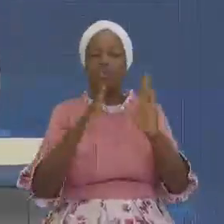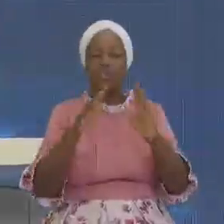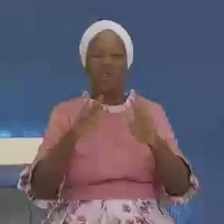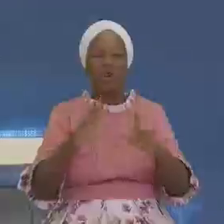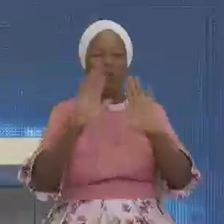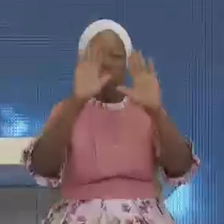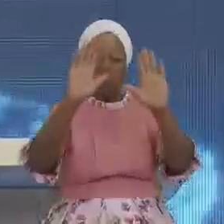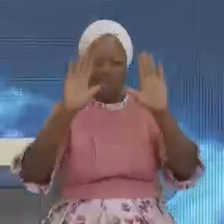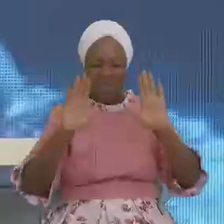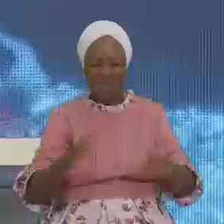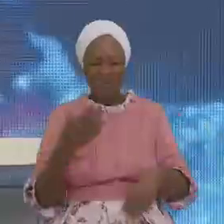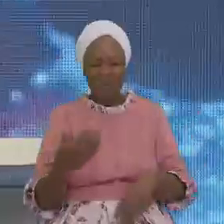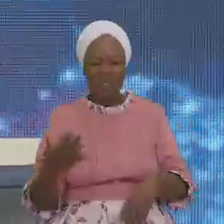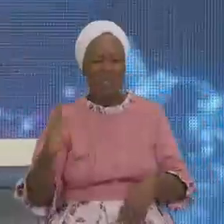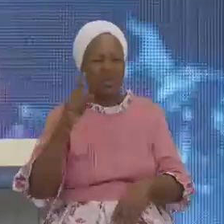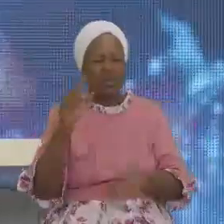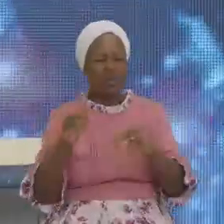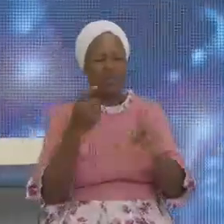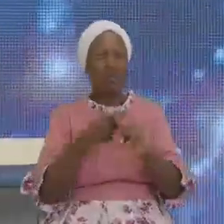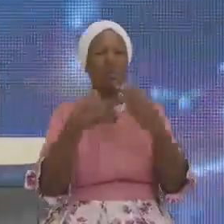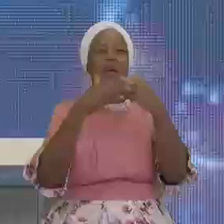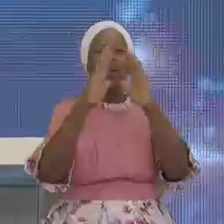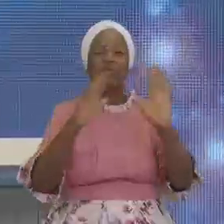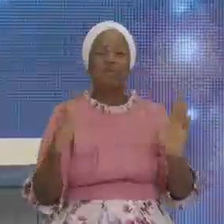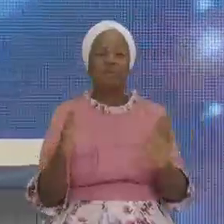supernatural things you will do from heaven,